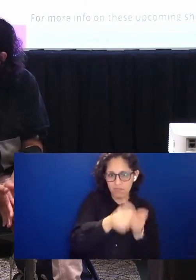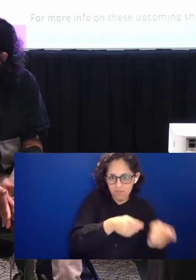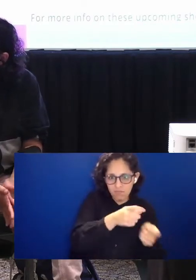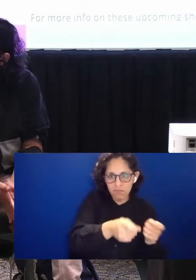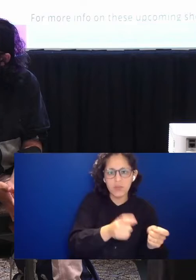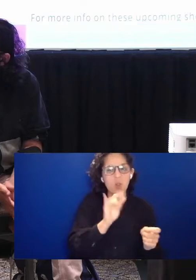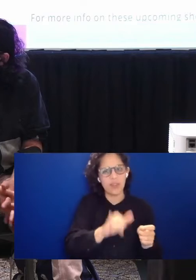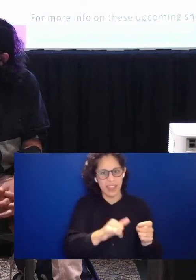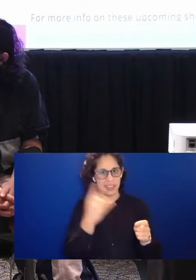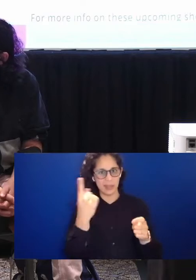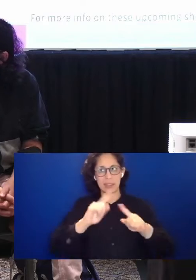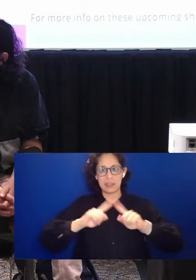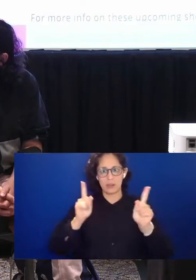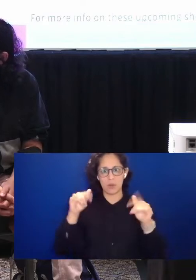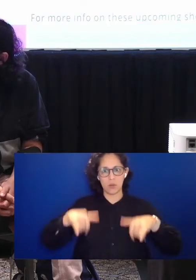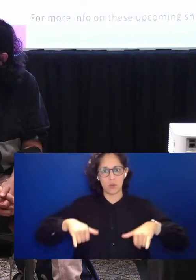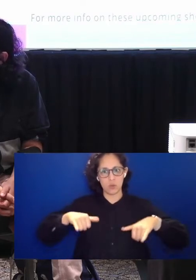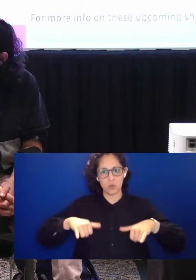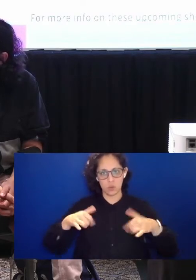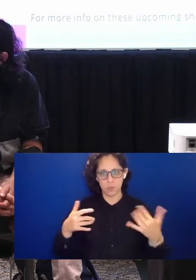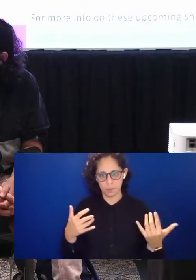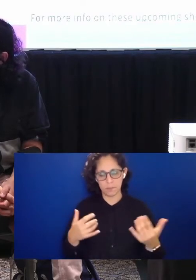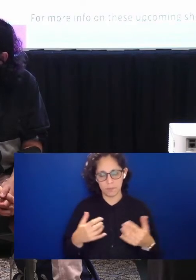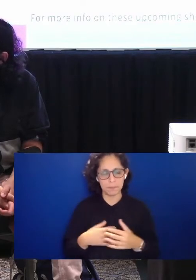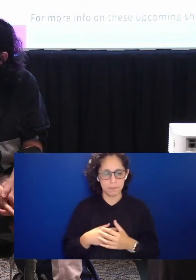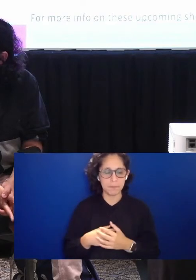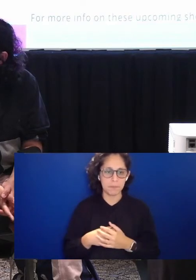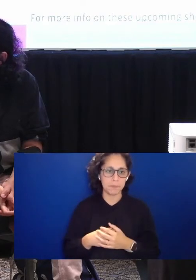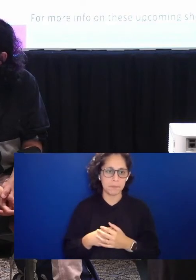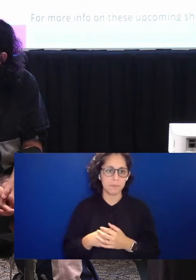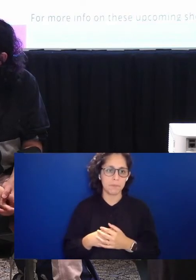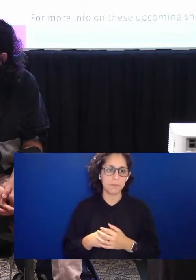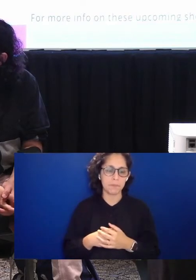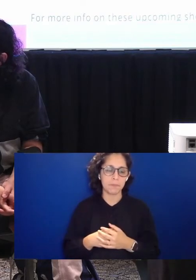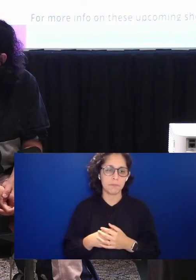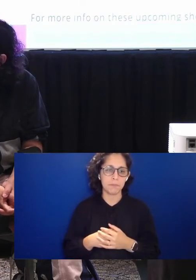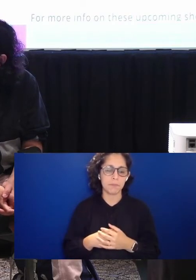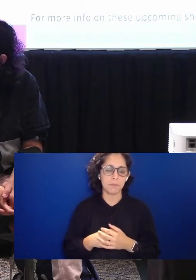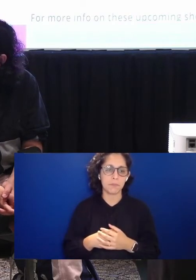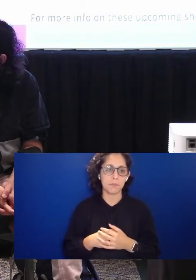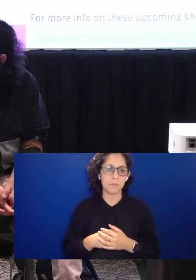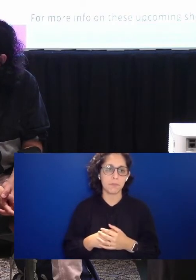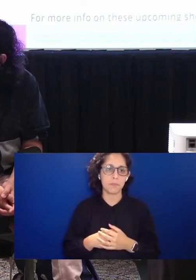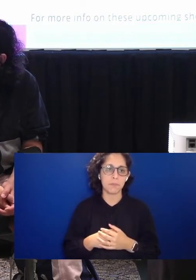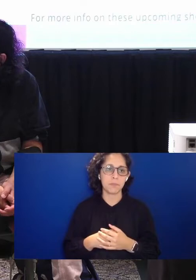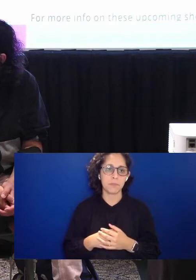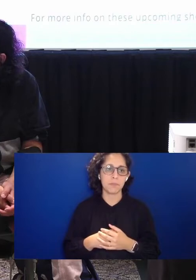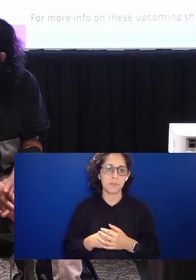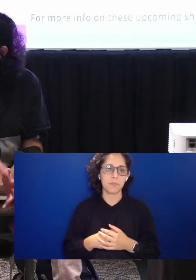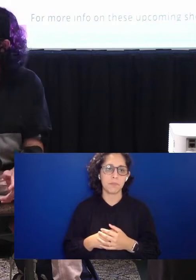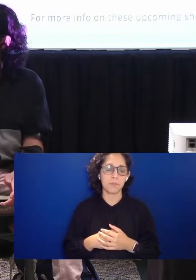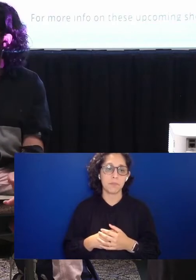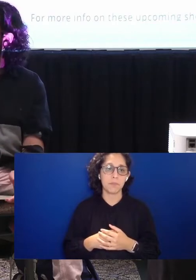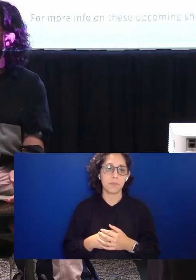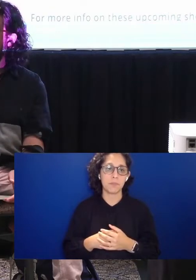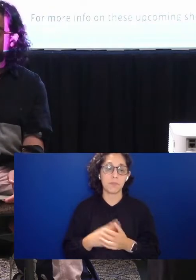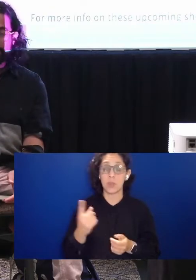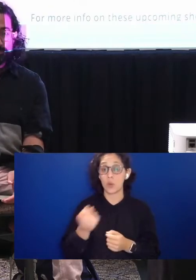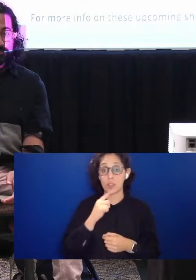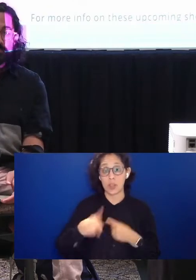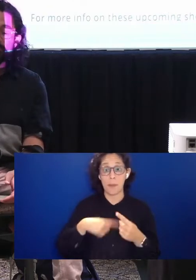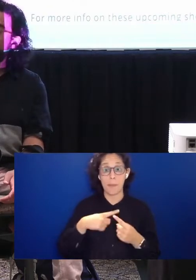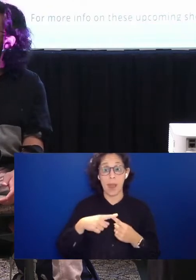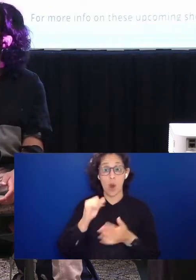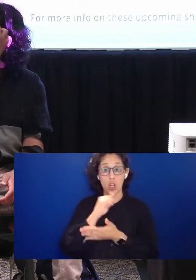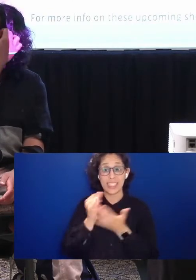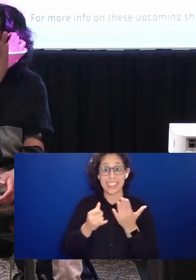that feels really unique to the ecosystem of here. Yeah, it's so interesting, the question about artistic teams.